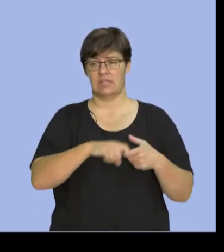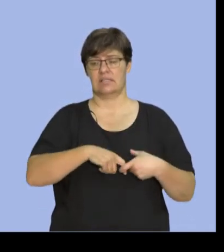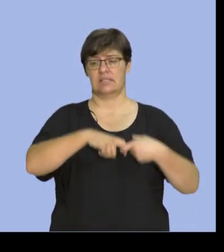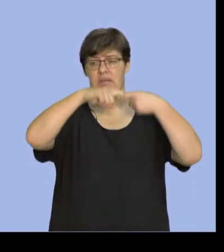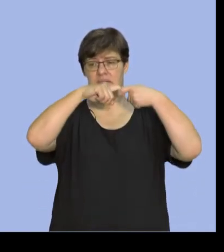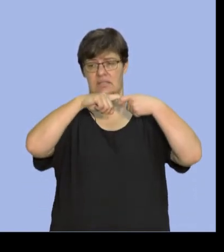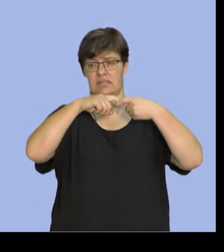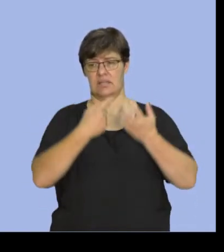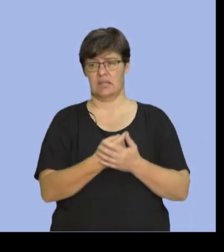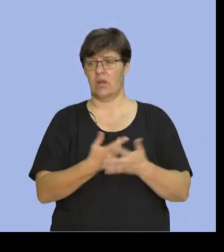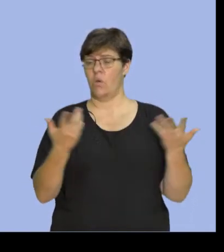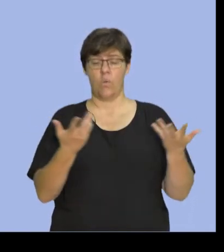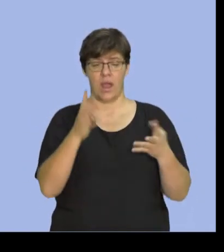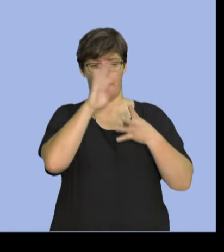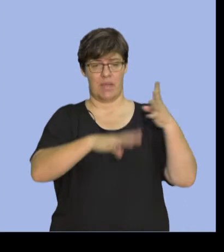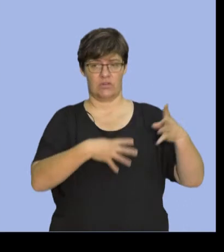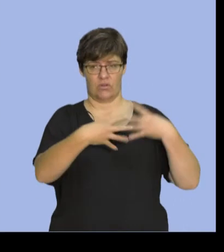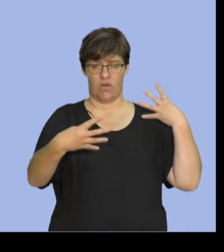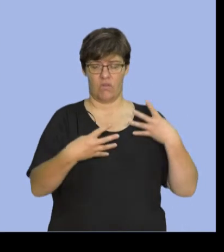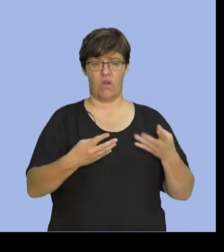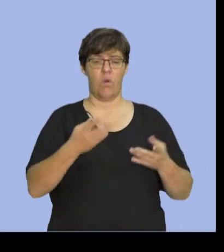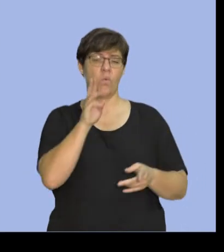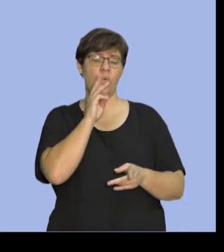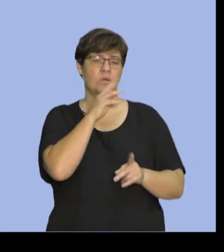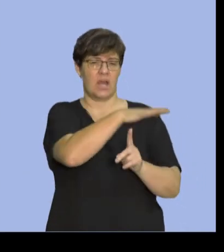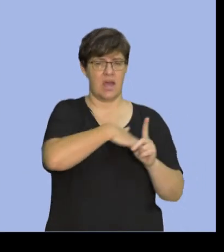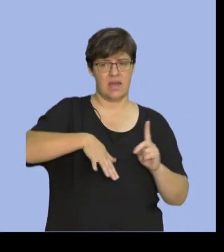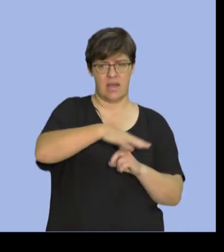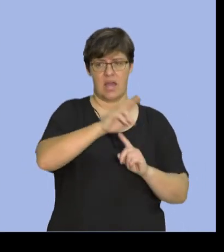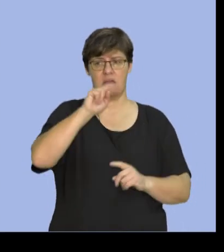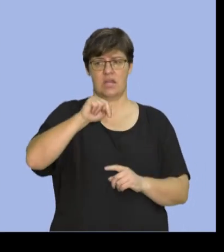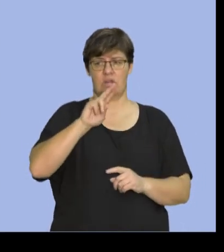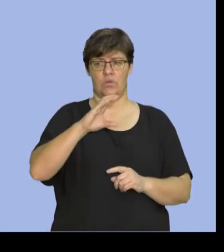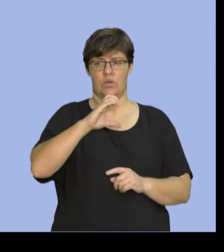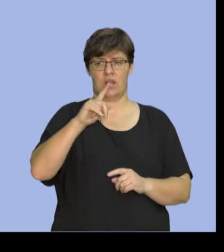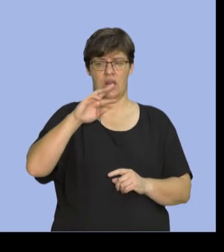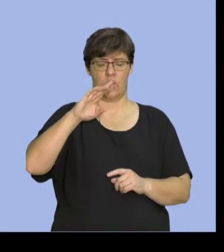in the matrix or the liquid part called the nucleoplasm.